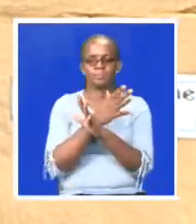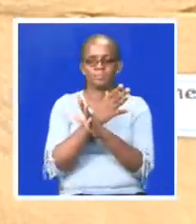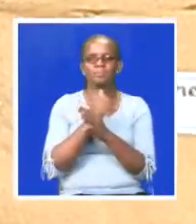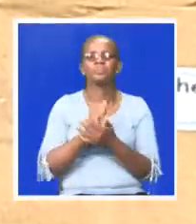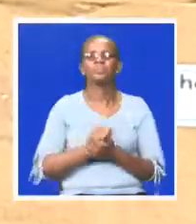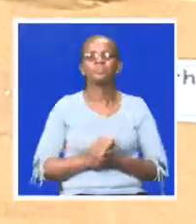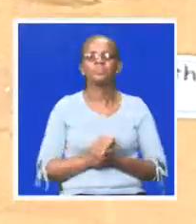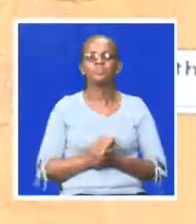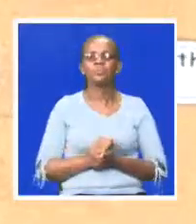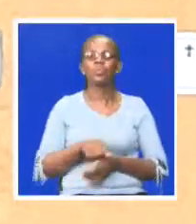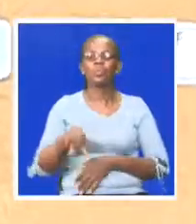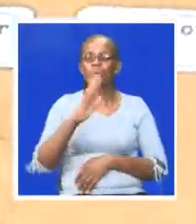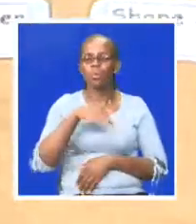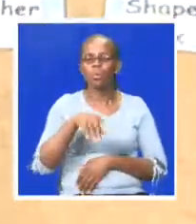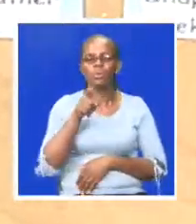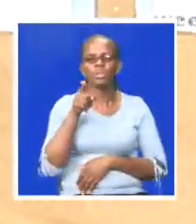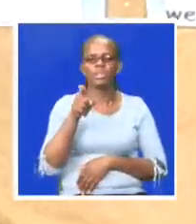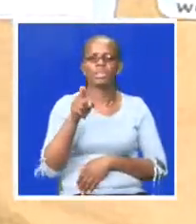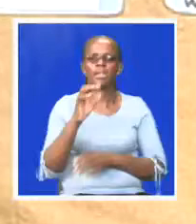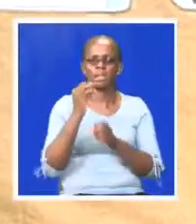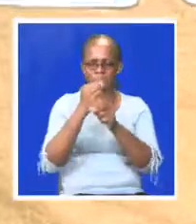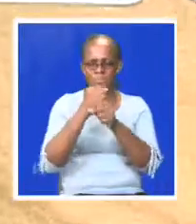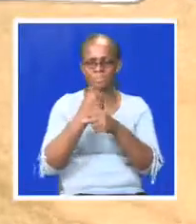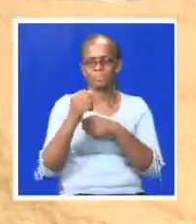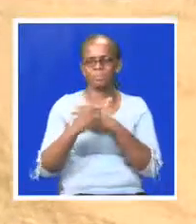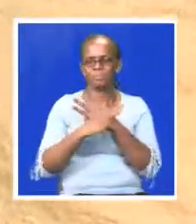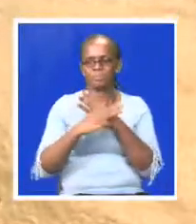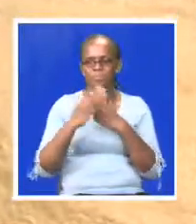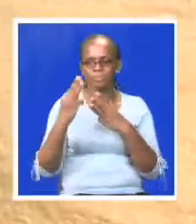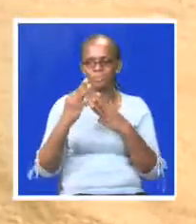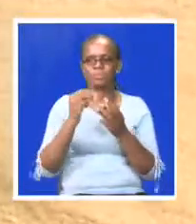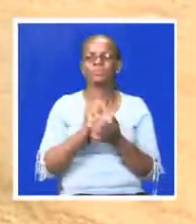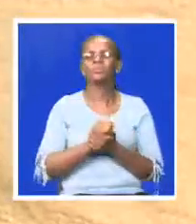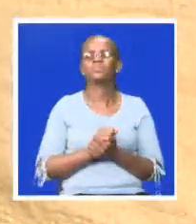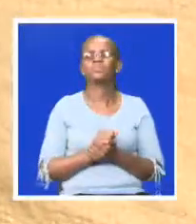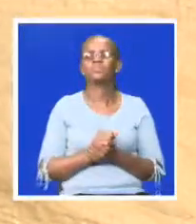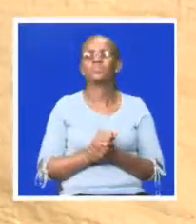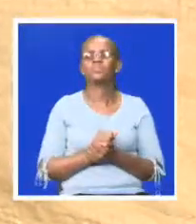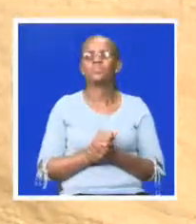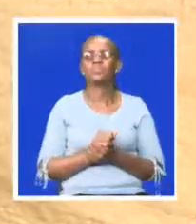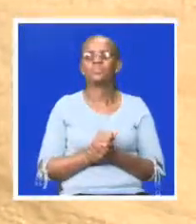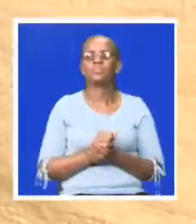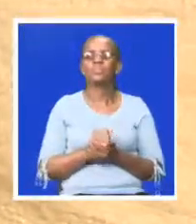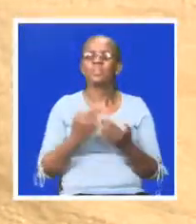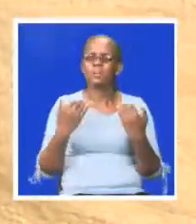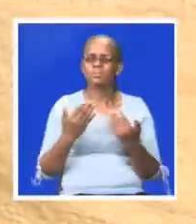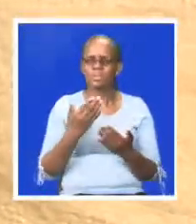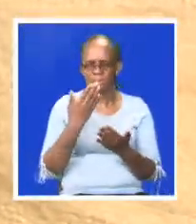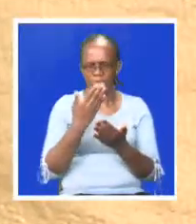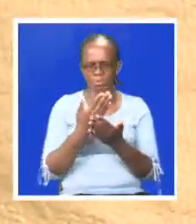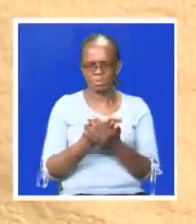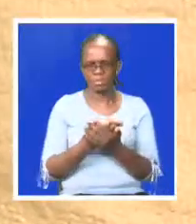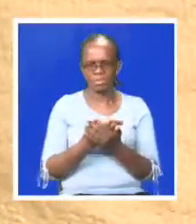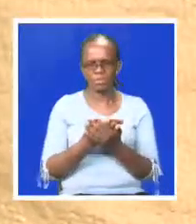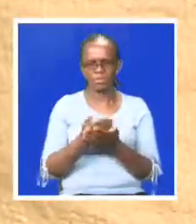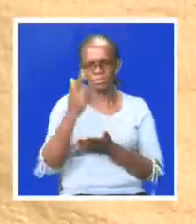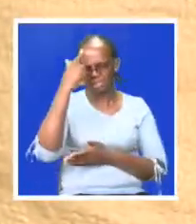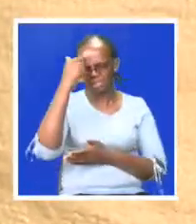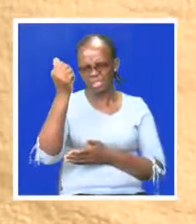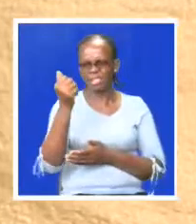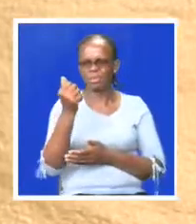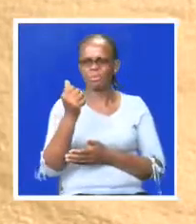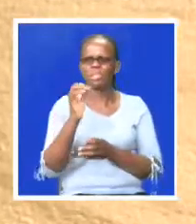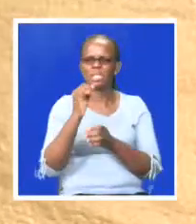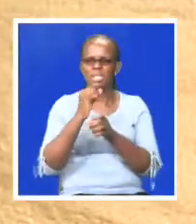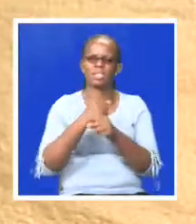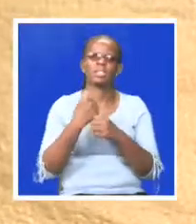Saturday. So these are the days of the week. And I'd like us to know what is the day today. I think you also want to